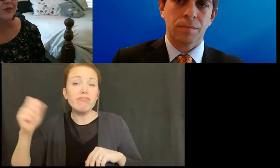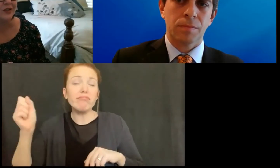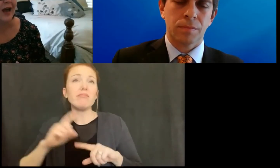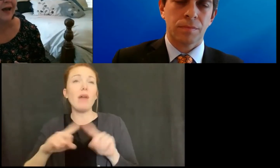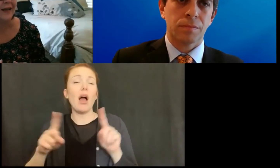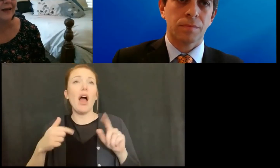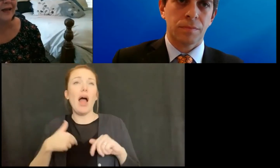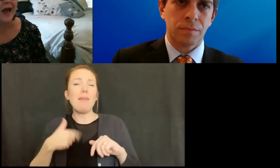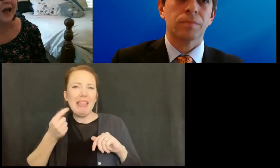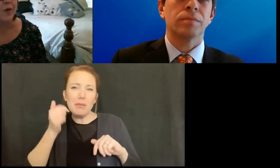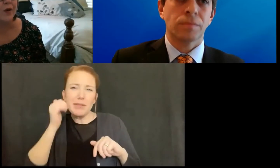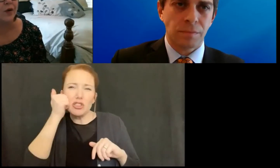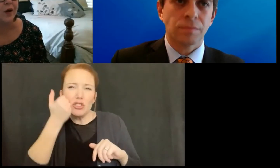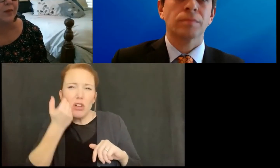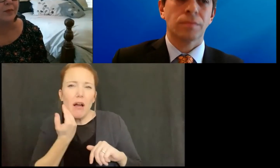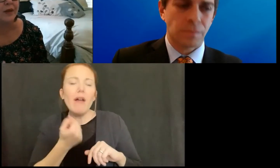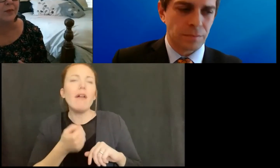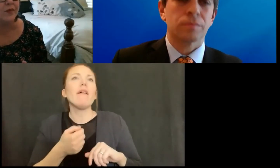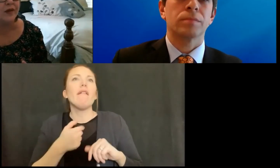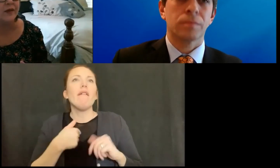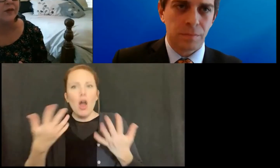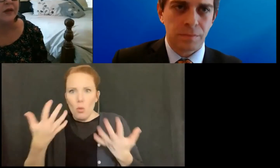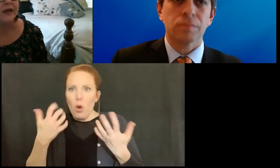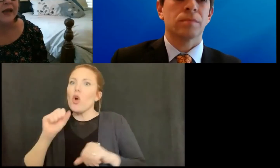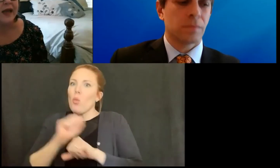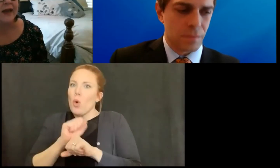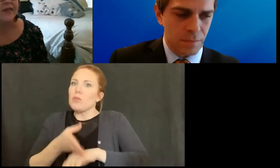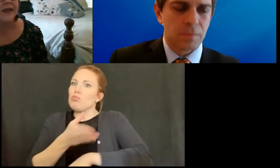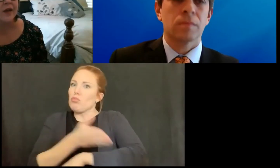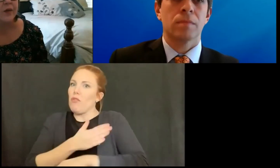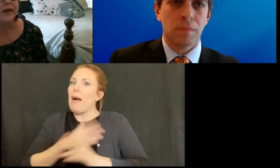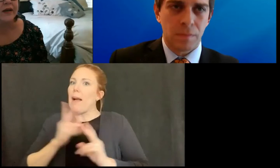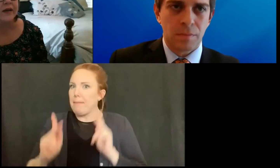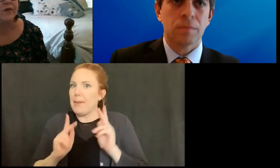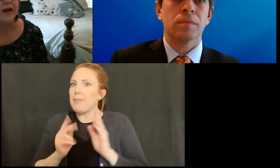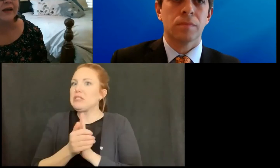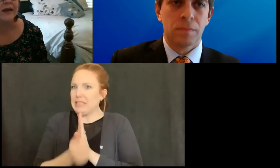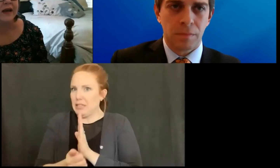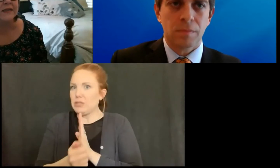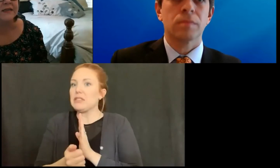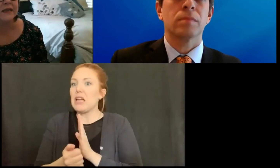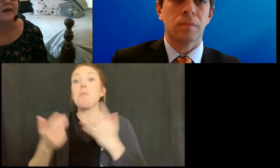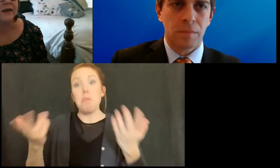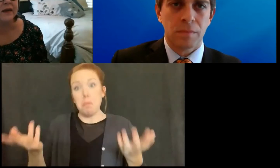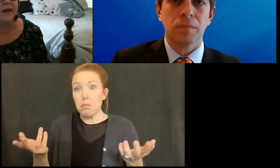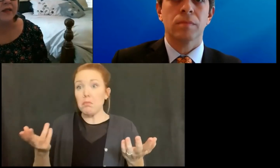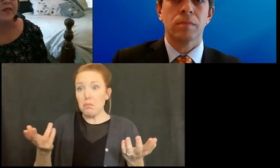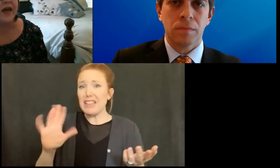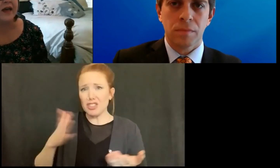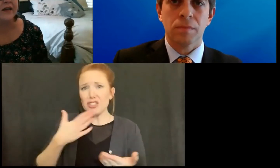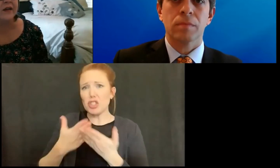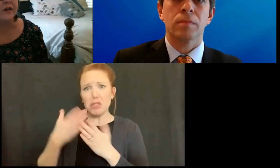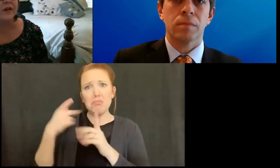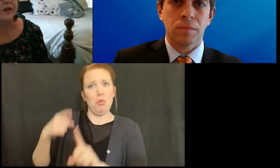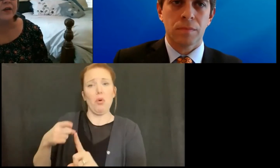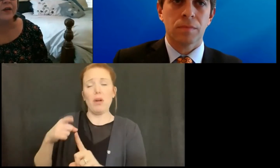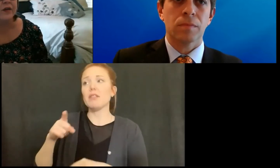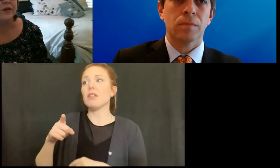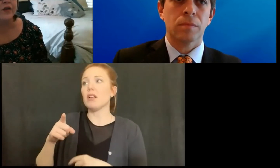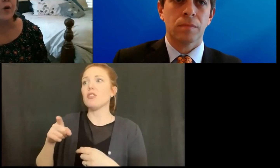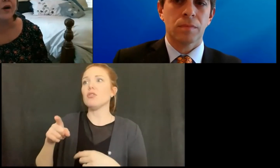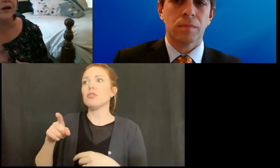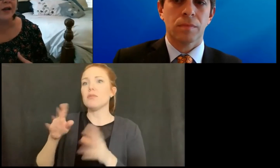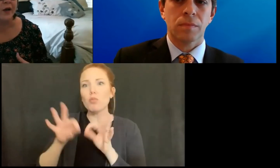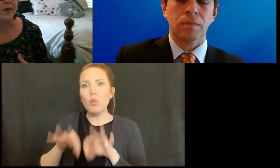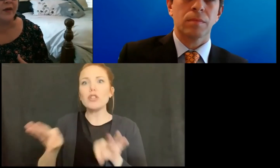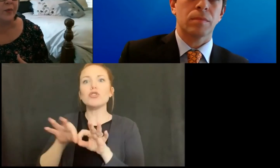little shy. I want to work on my people skills. And I think going in and recognizing that